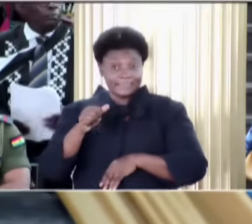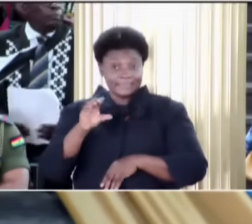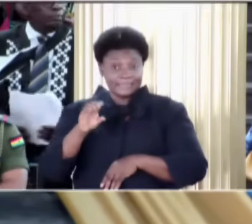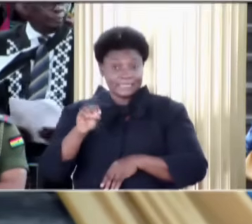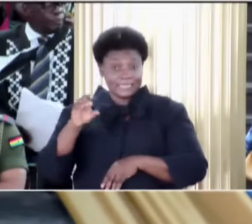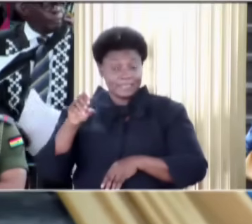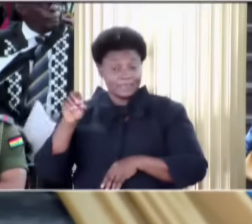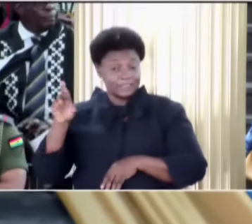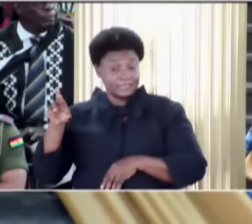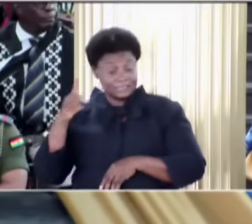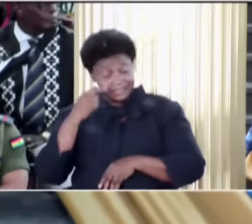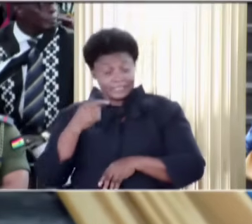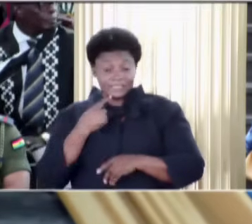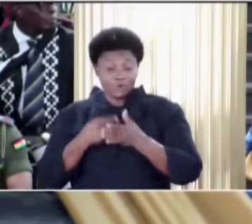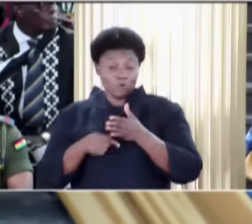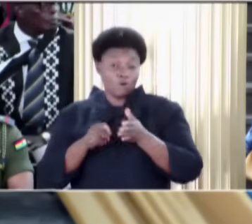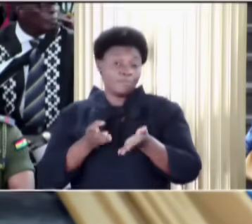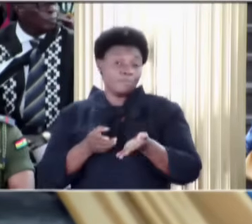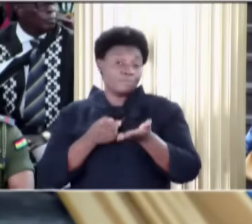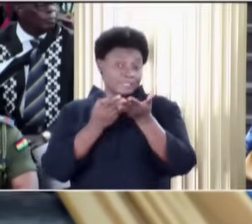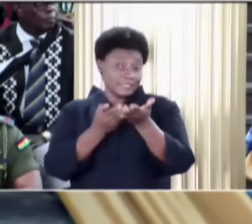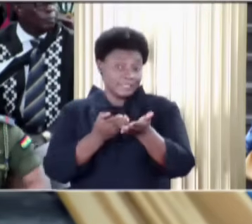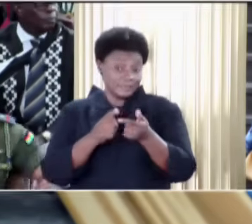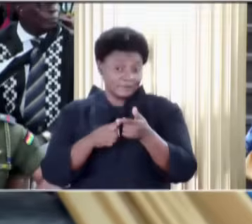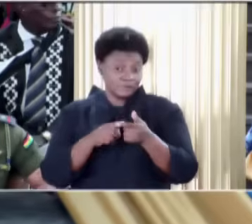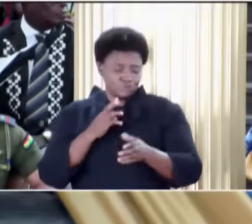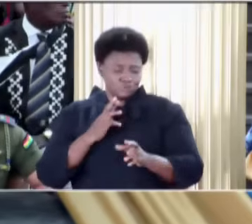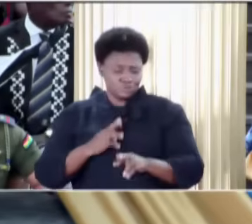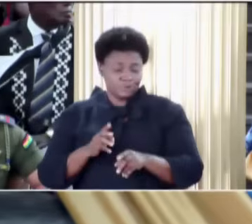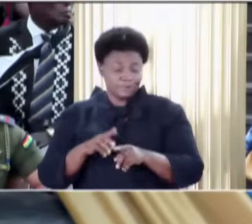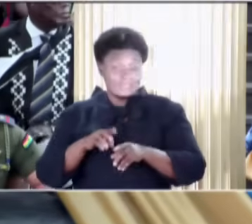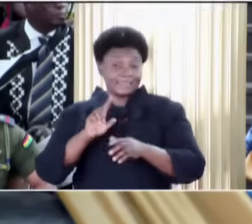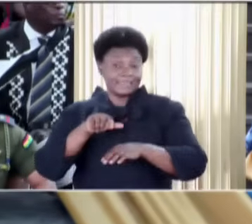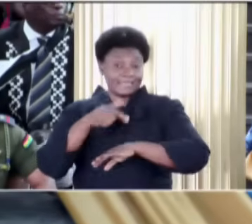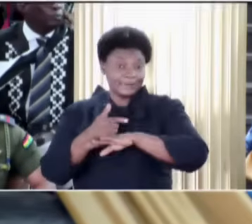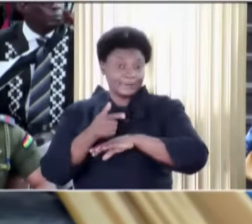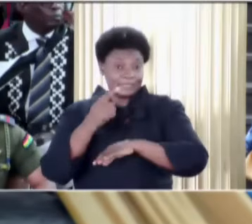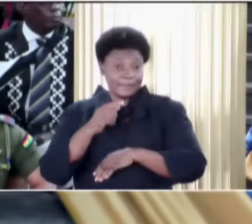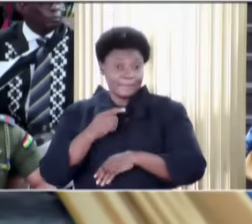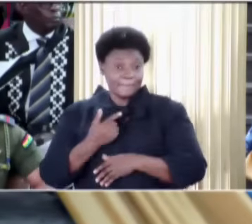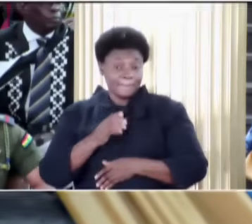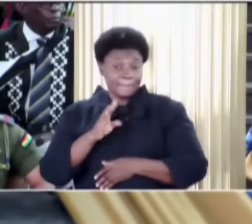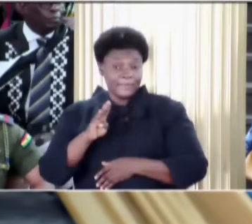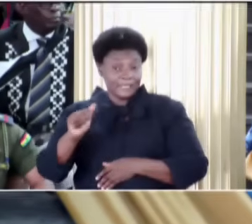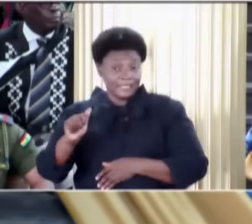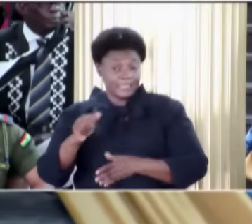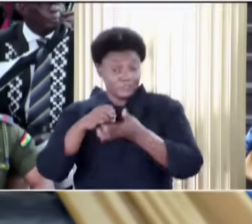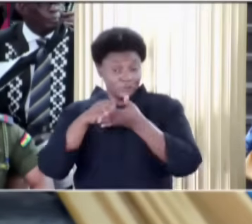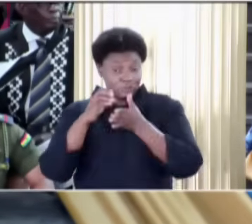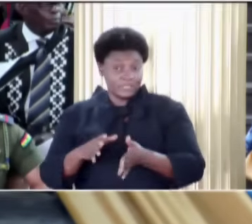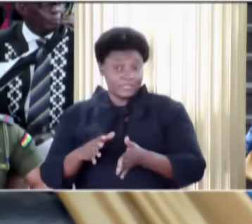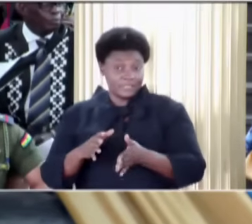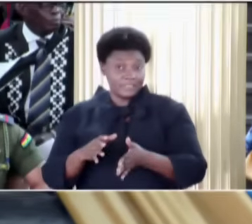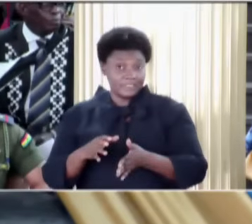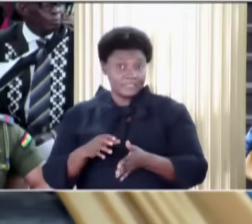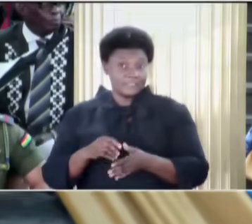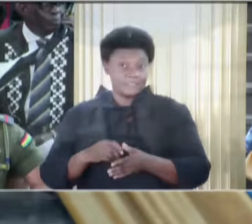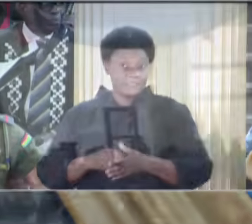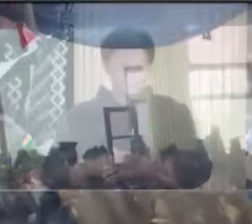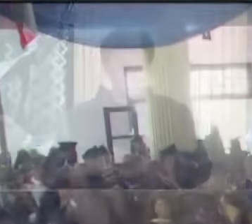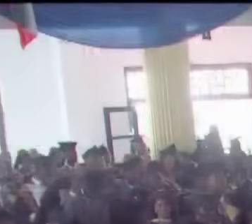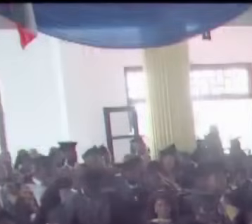students presented duly graduated. Bachelor of Arts students,